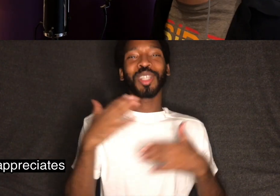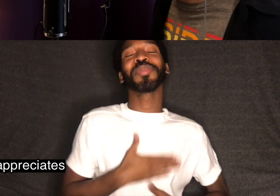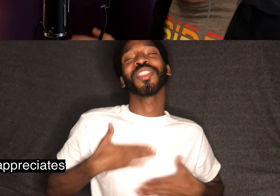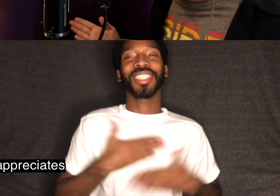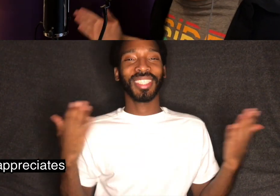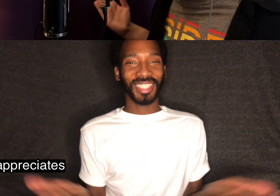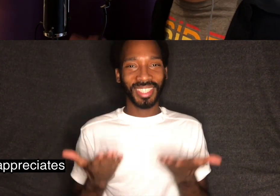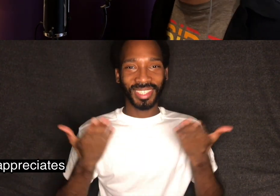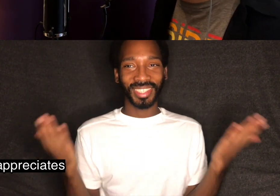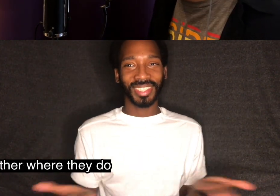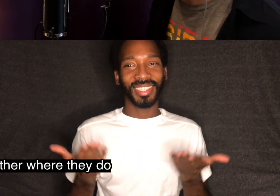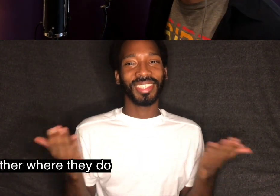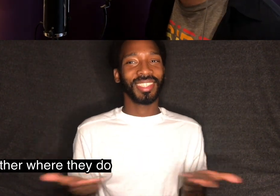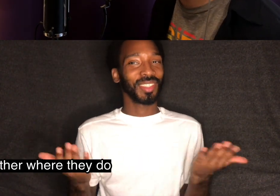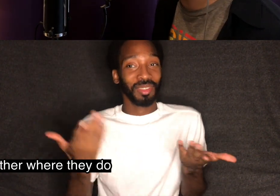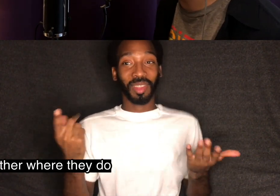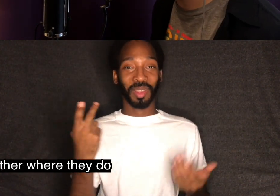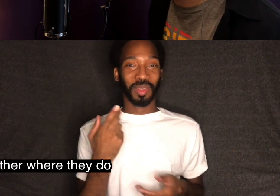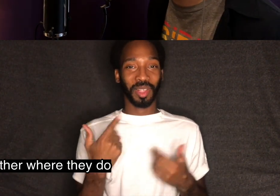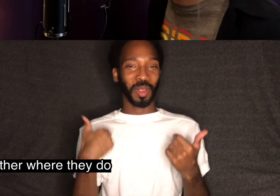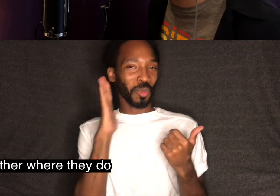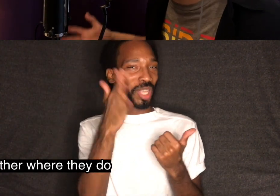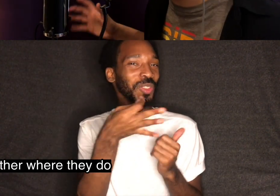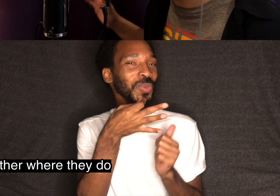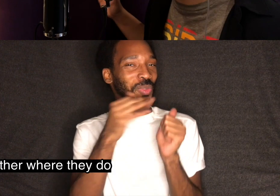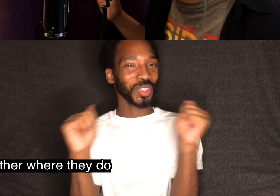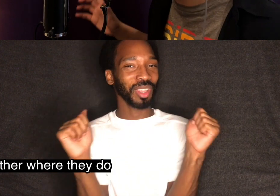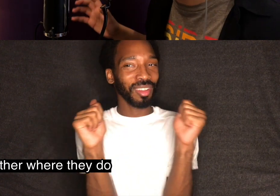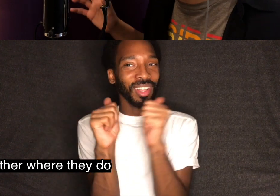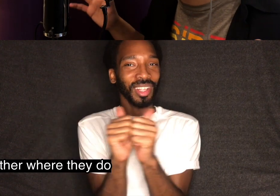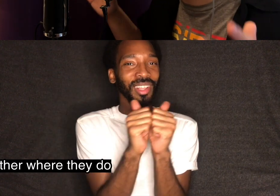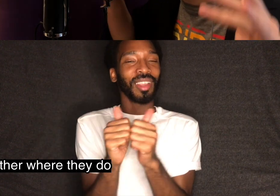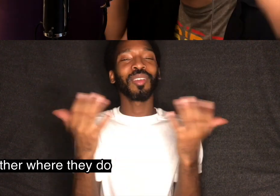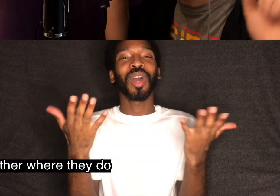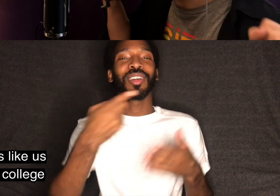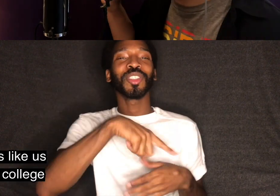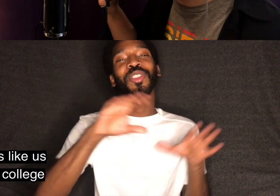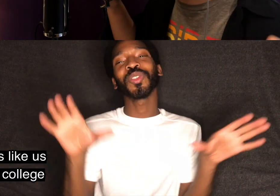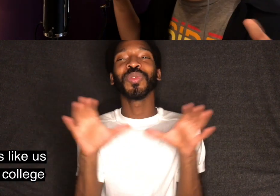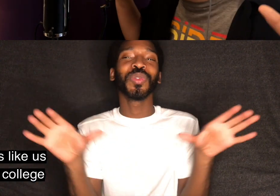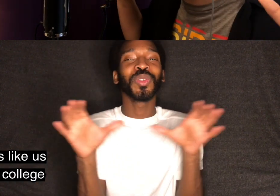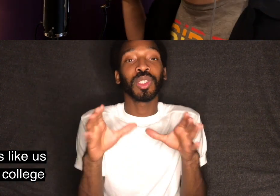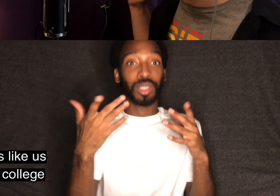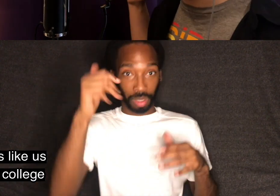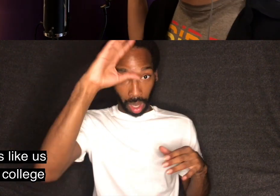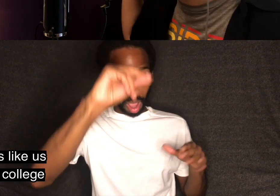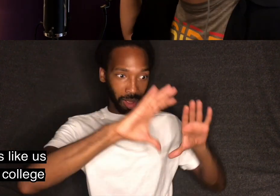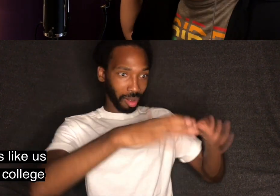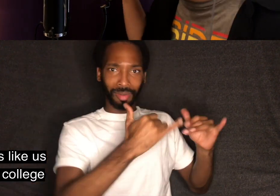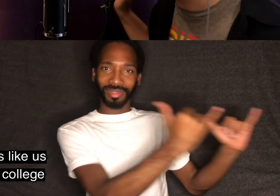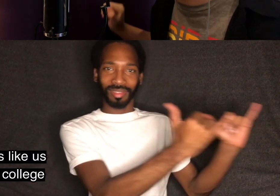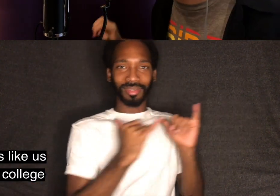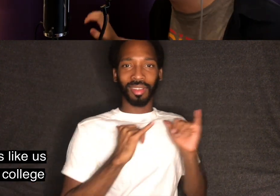Nobody here appreciates, but soon we'll be together where they do. Cause guys